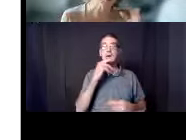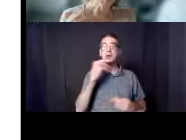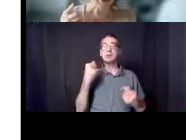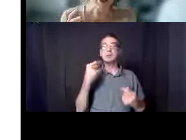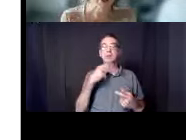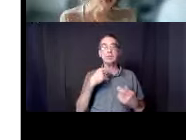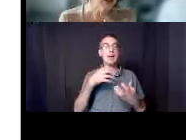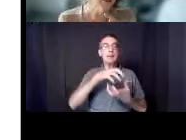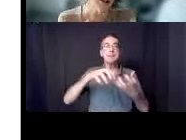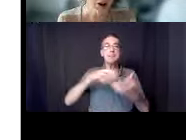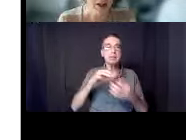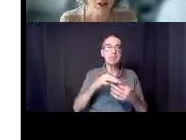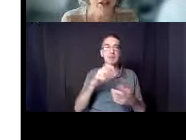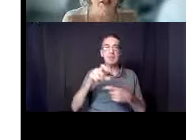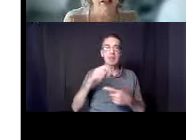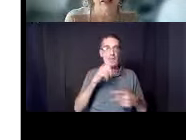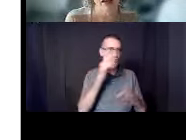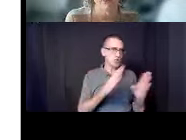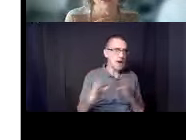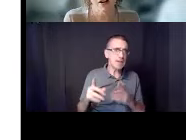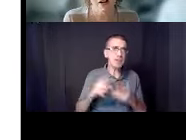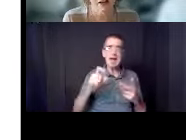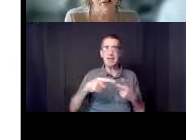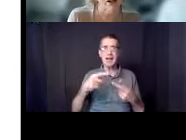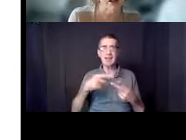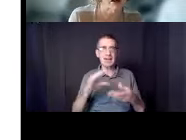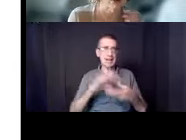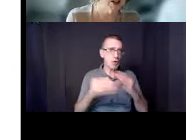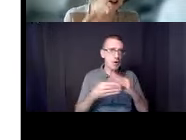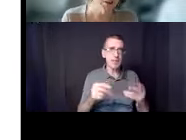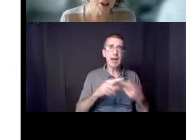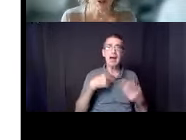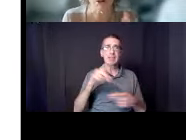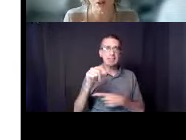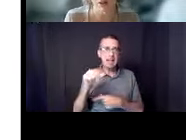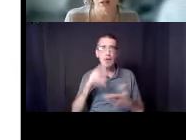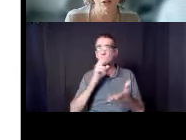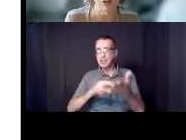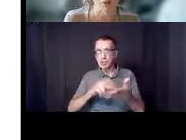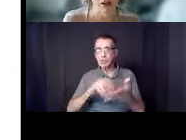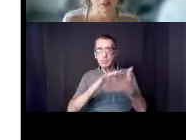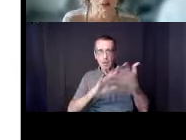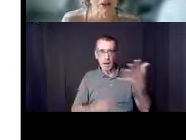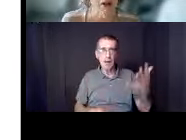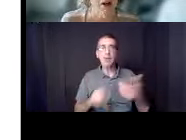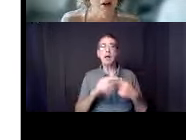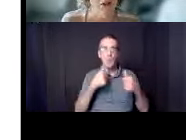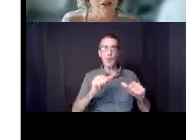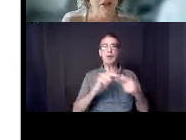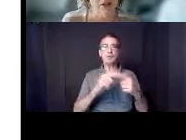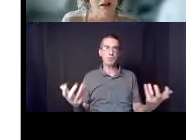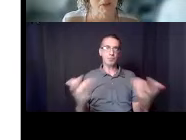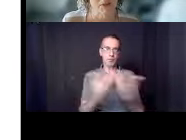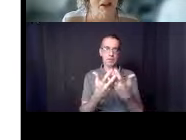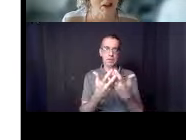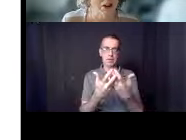there's a mix of needing to have the strategies and needing to have the narrative and needing to have the data and the research. And so there's a way to put all of